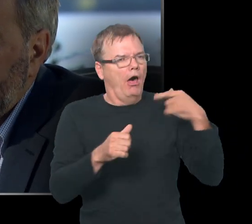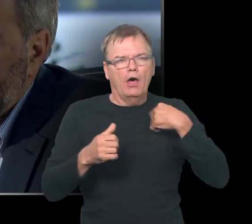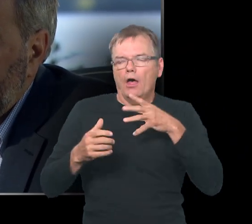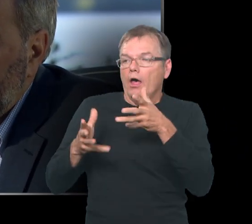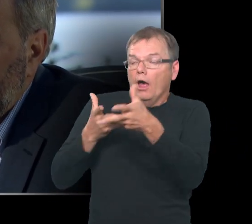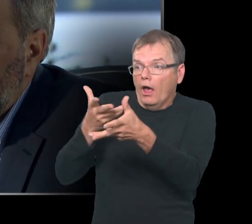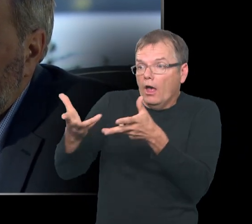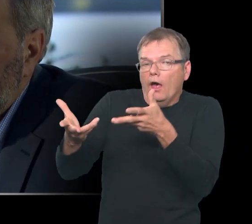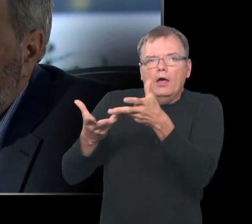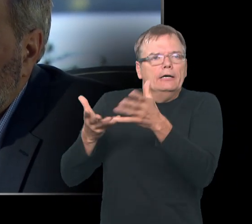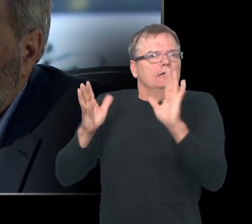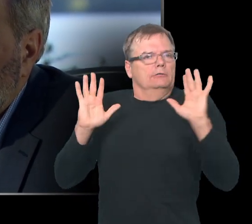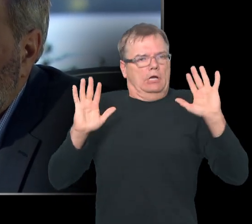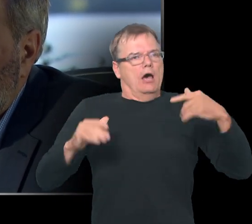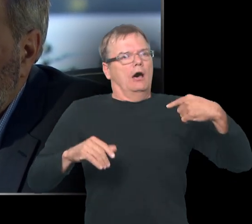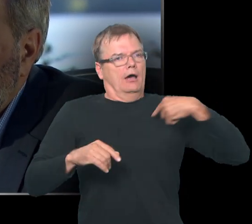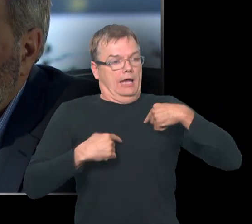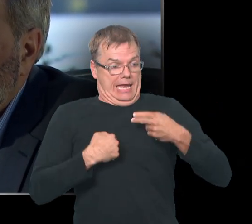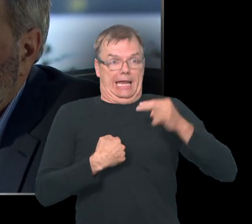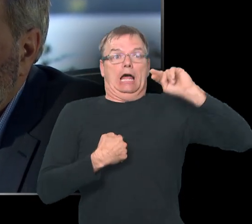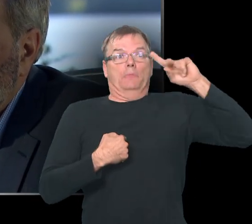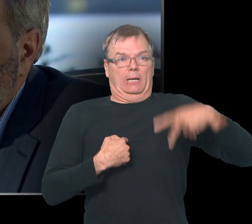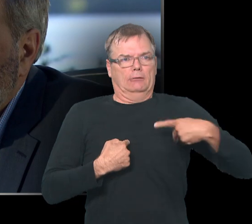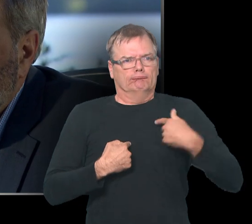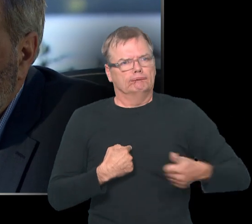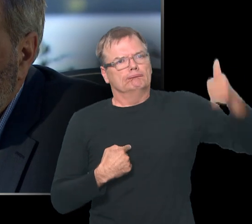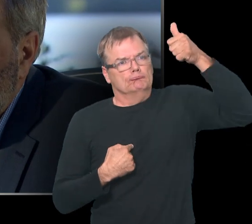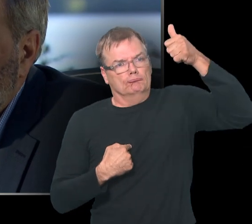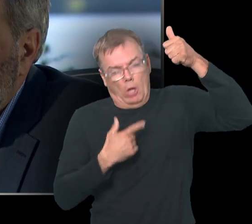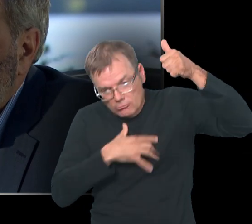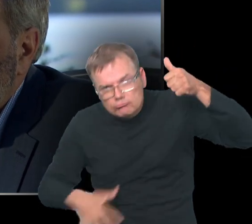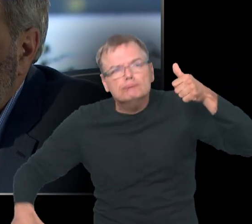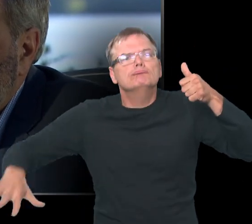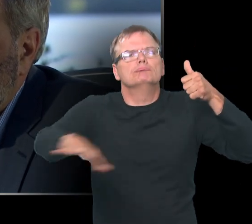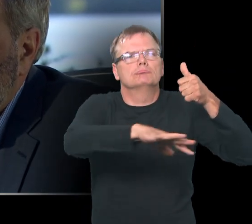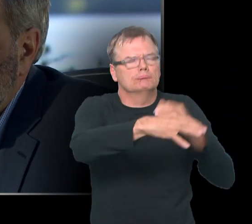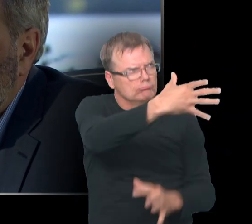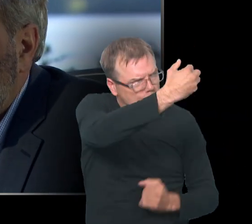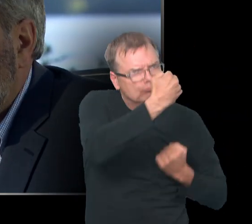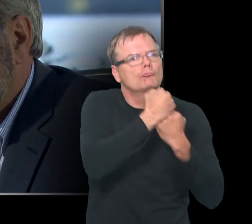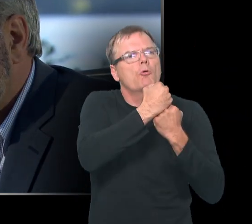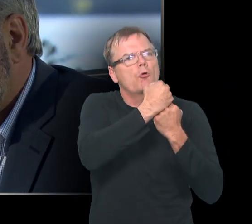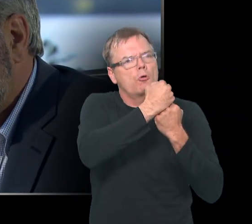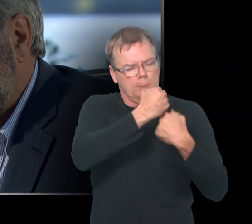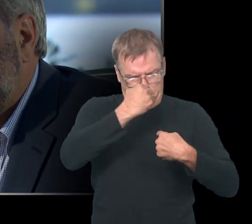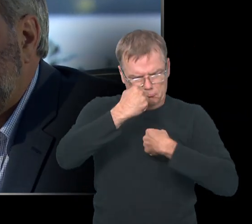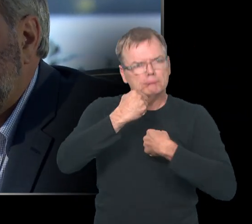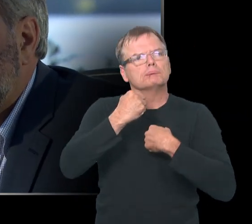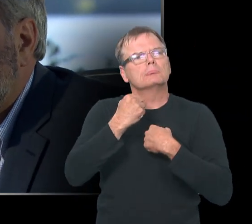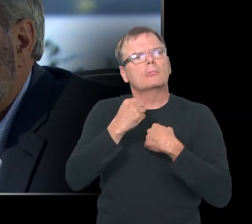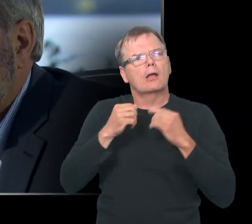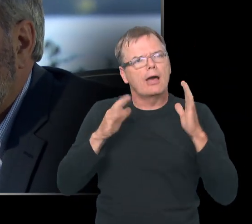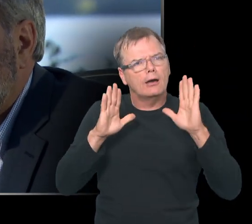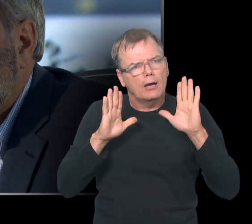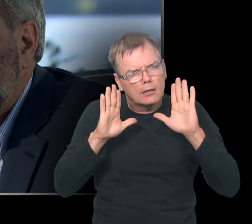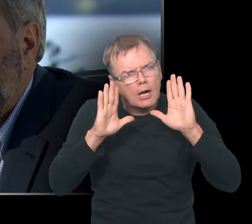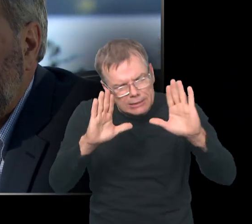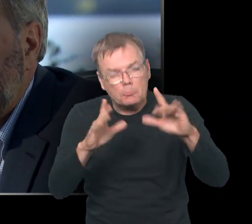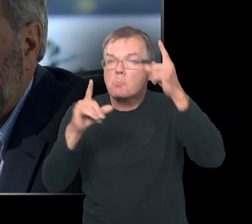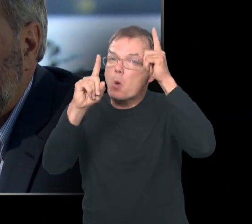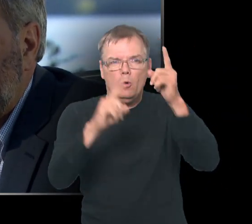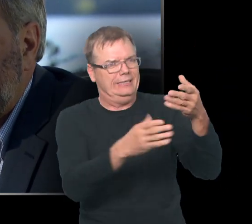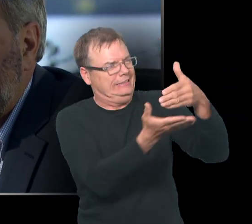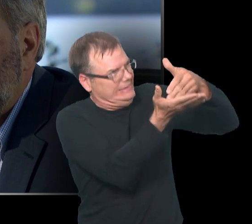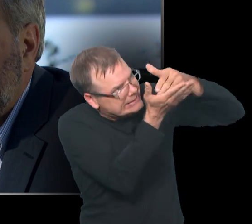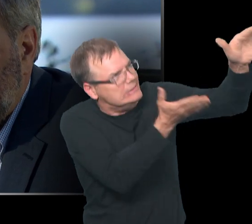whole caucus of nearly 100 people who, under my leadership, have been able to take a strong fight to Stephen Harper. That from someone who walked